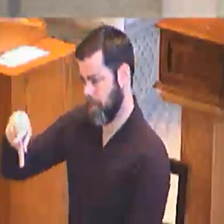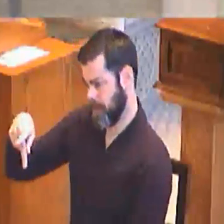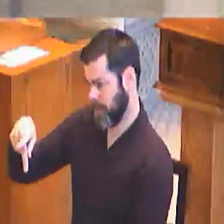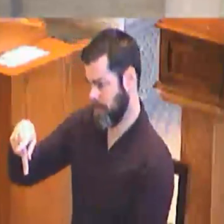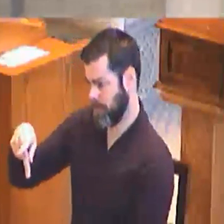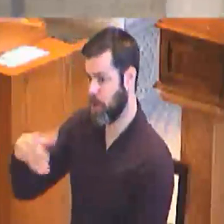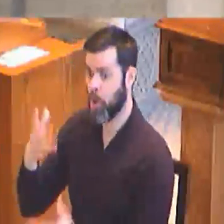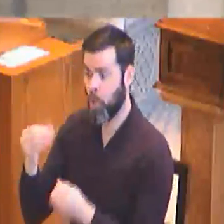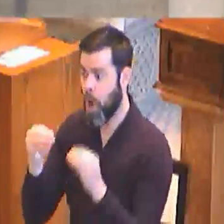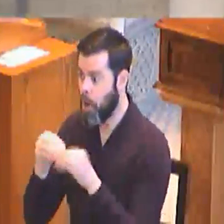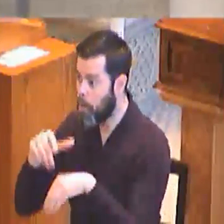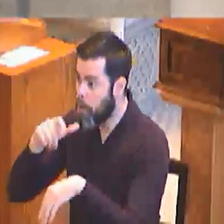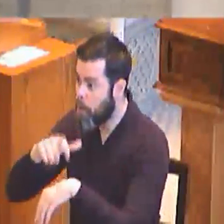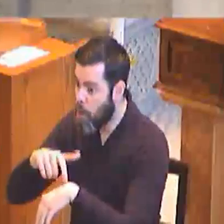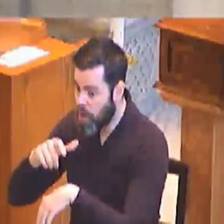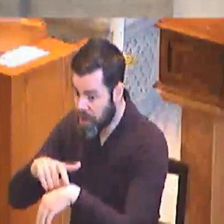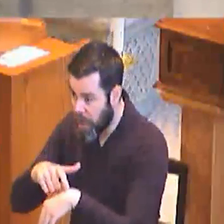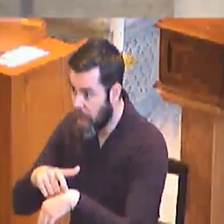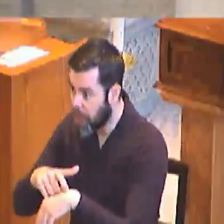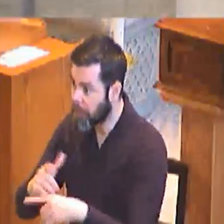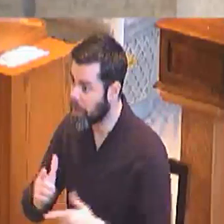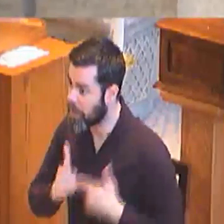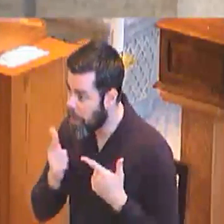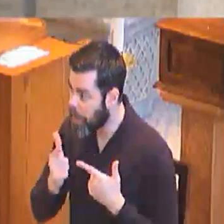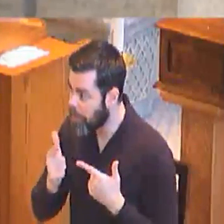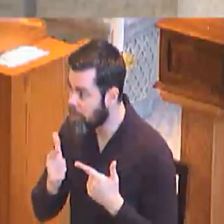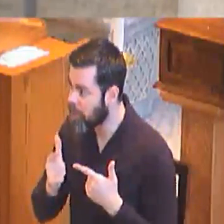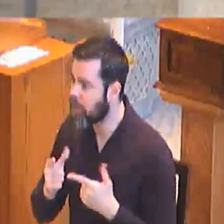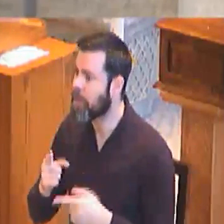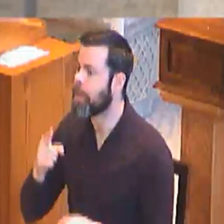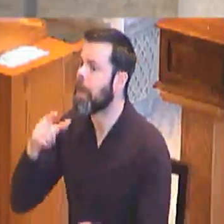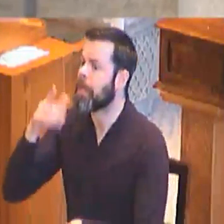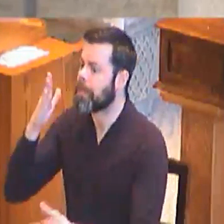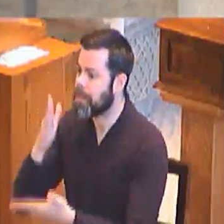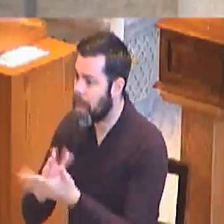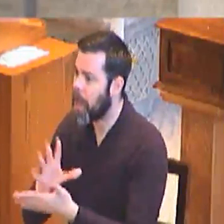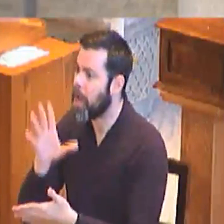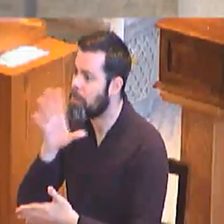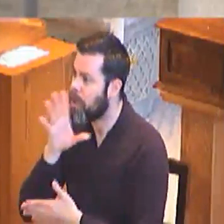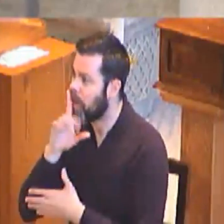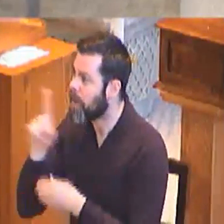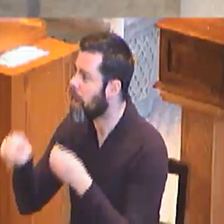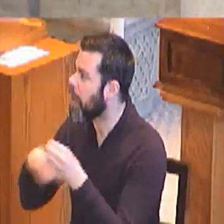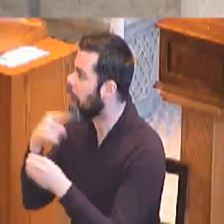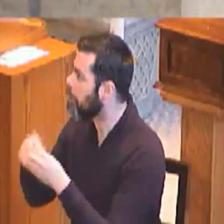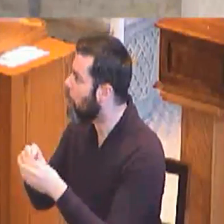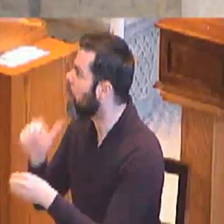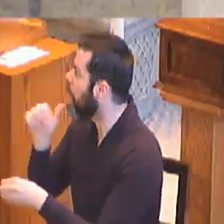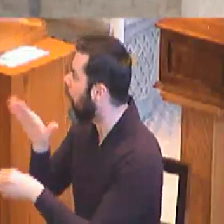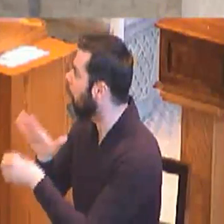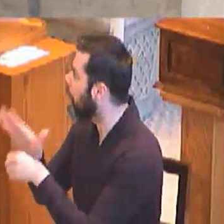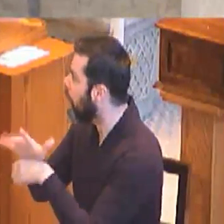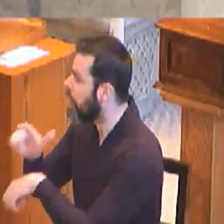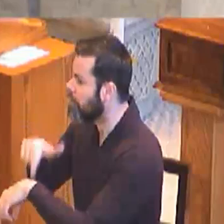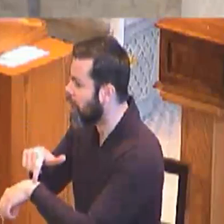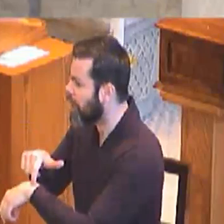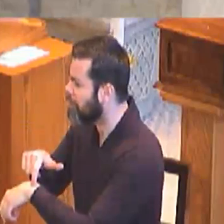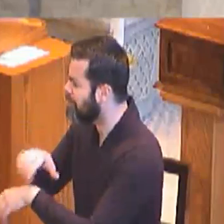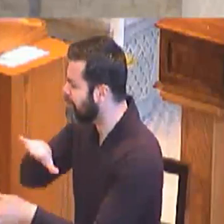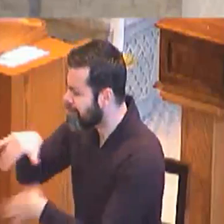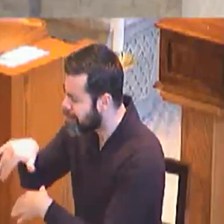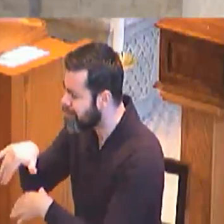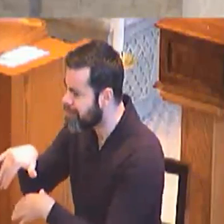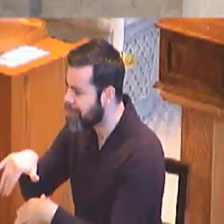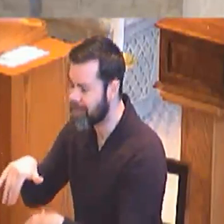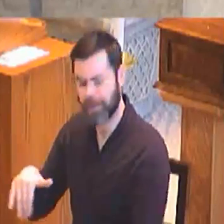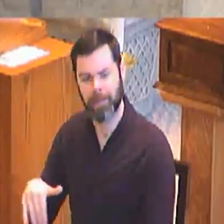stop talking that you don't have enough time. What a concept, Reverend Pat. Stop talking about that. Stop